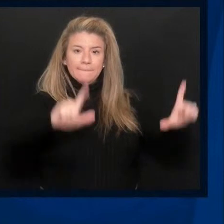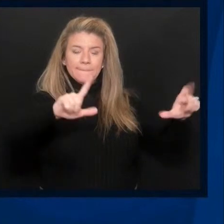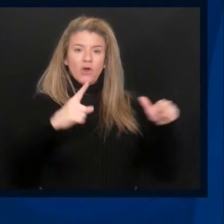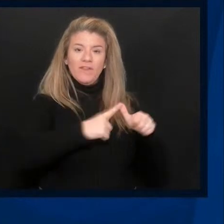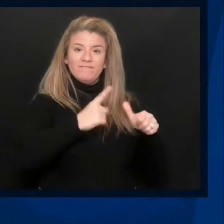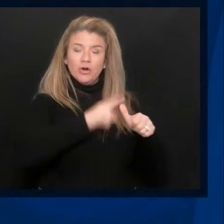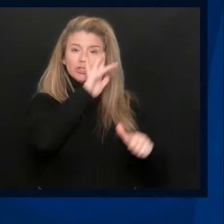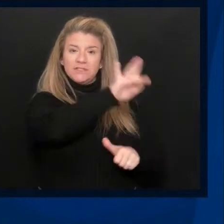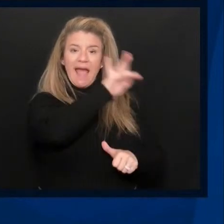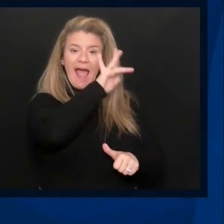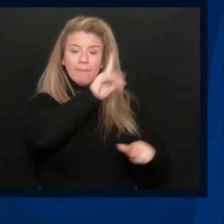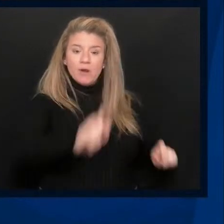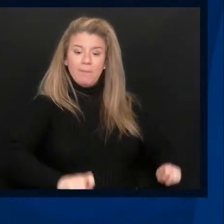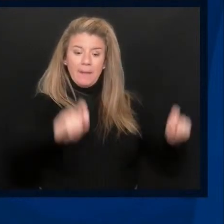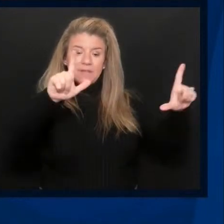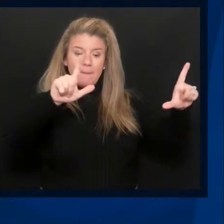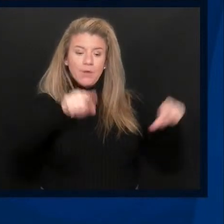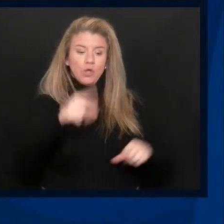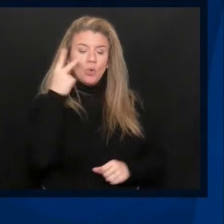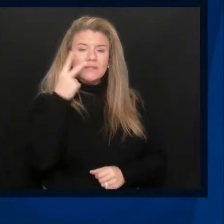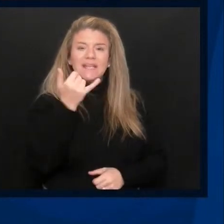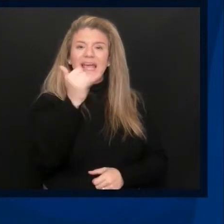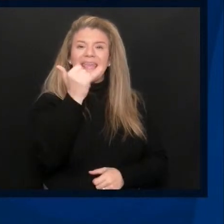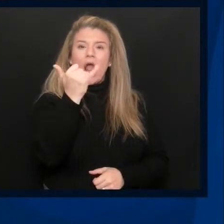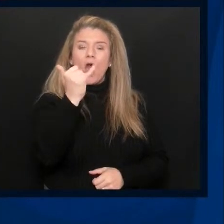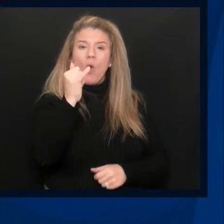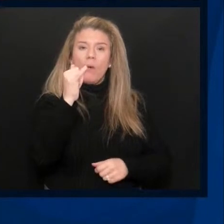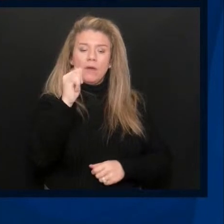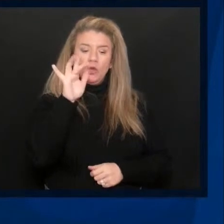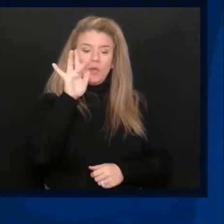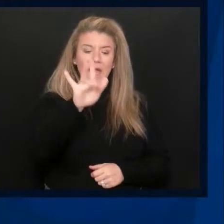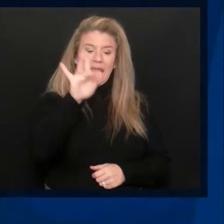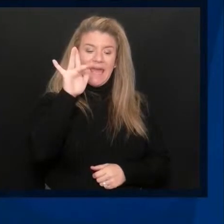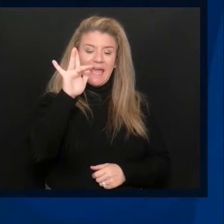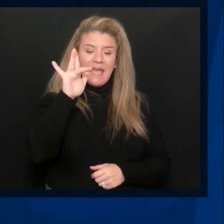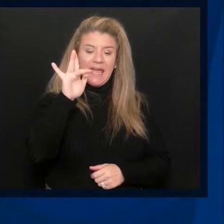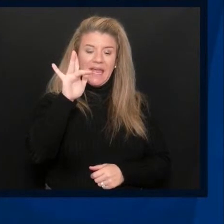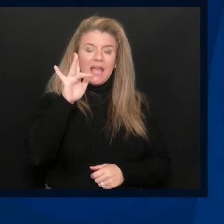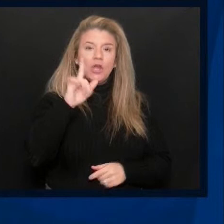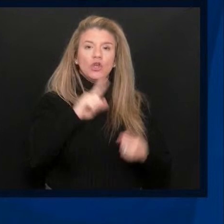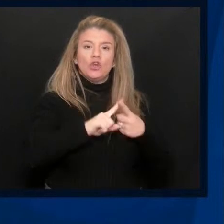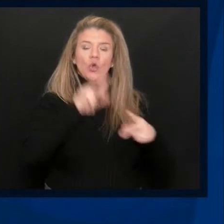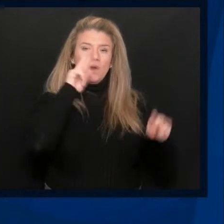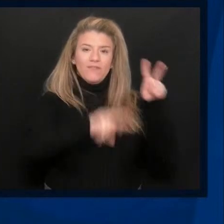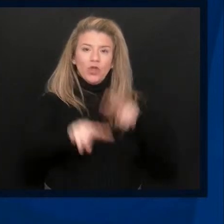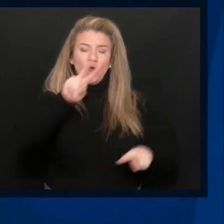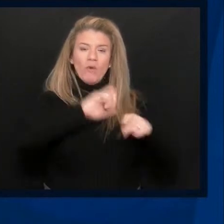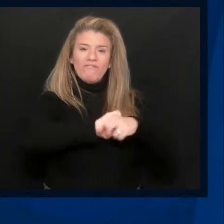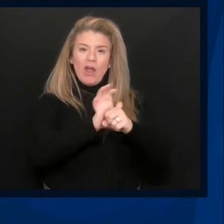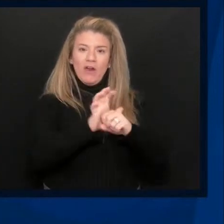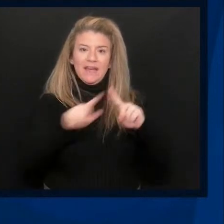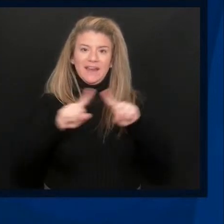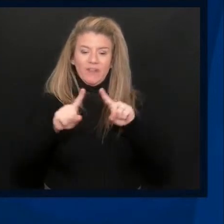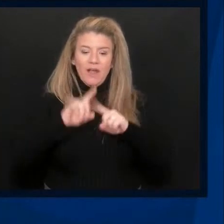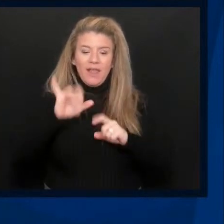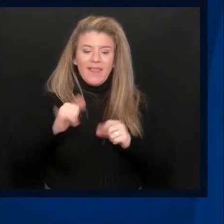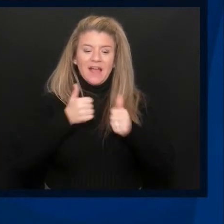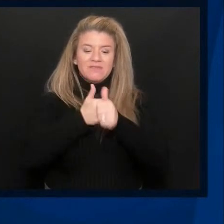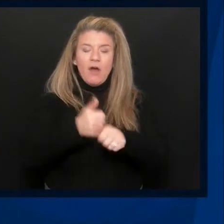when the dashboard comes up, there is a yellow box that you can click to review variant data. That is by county. That